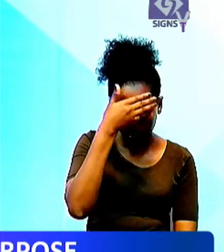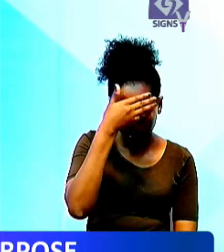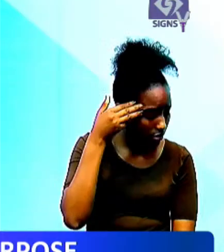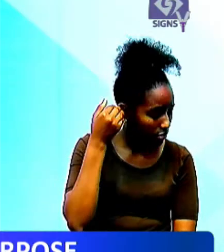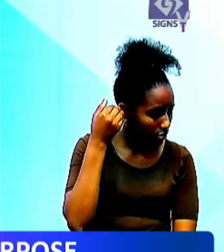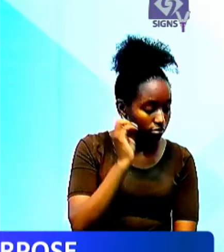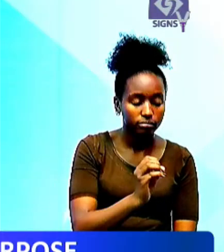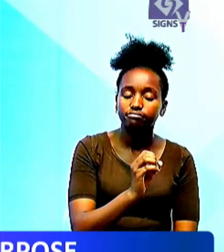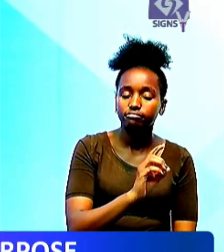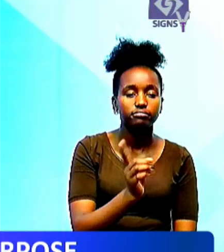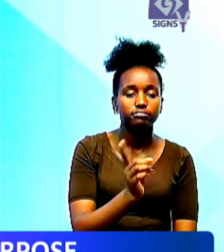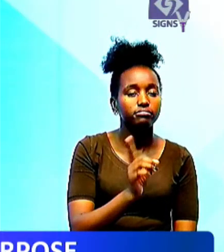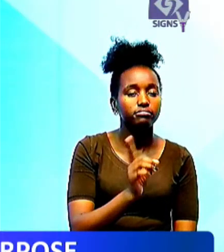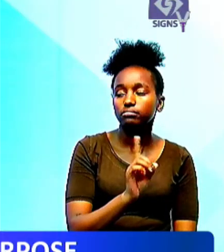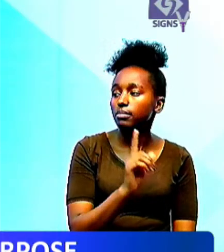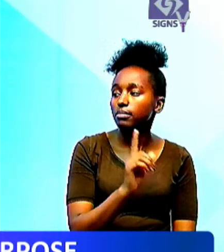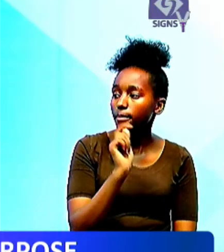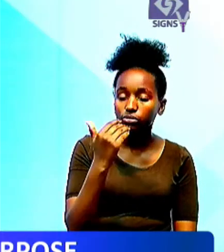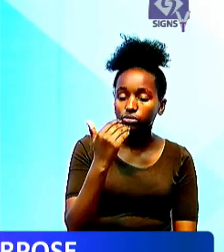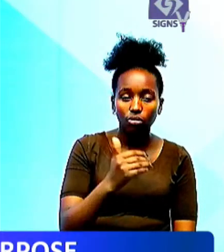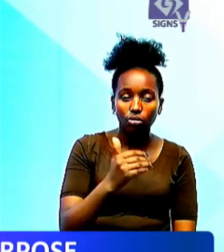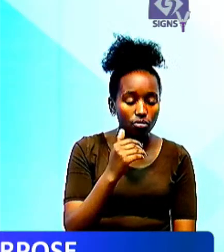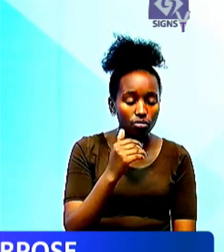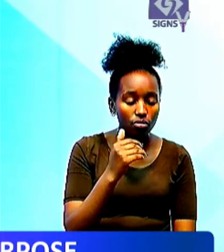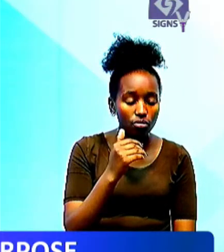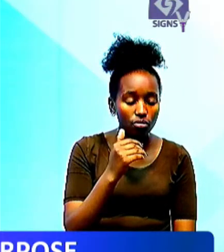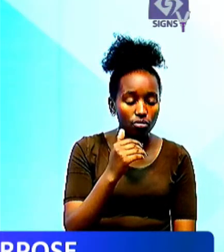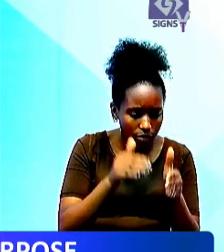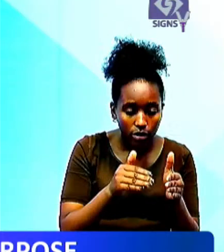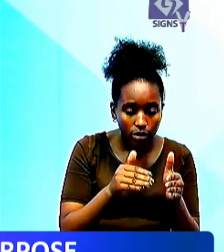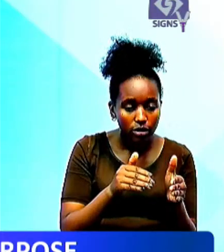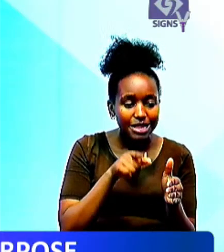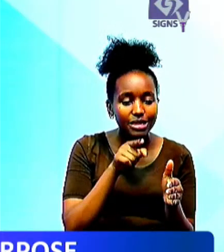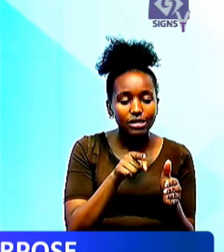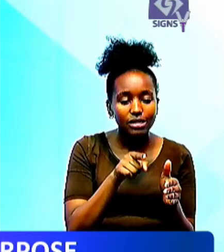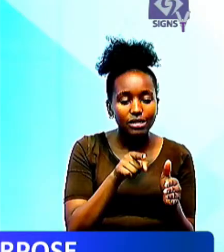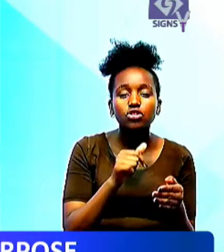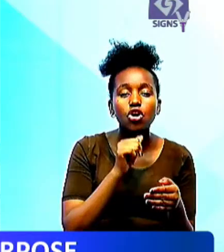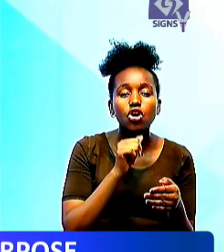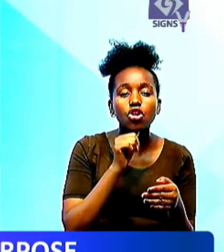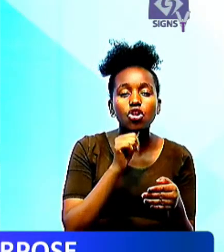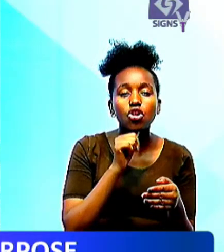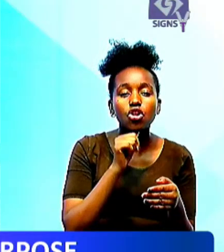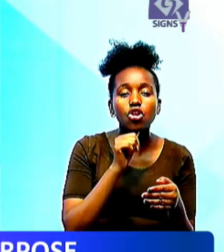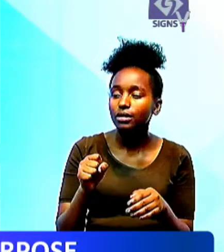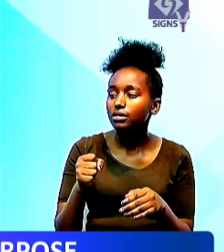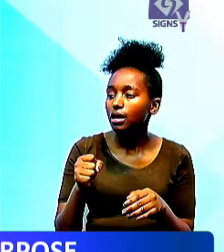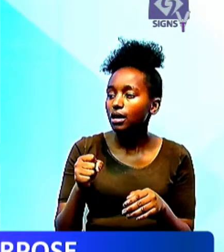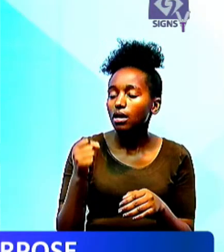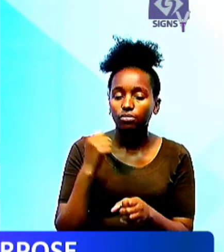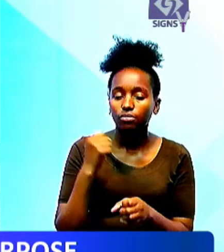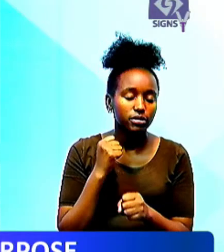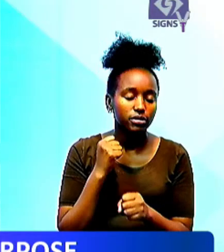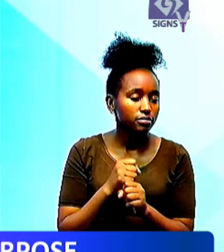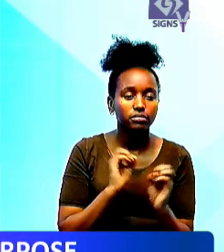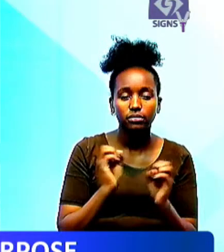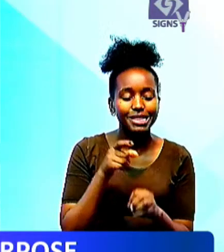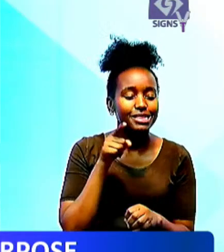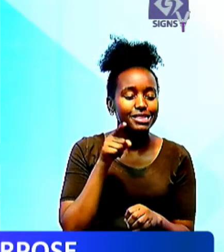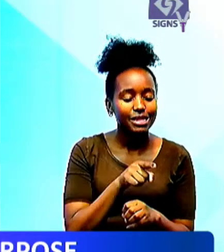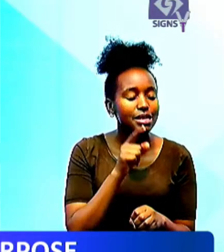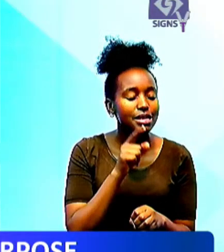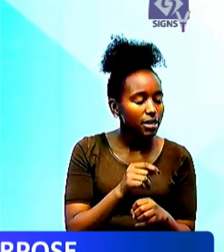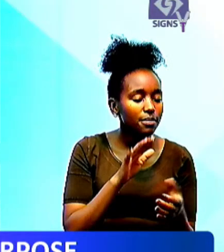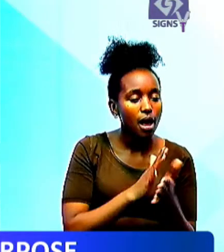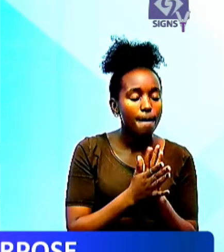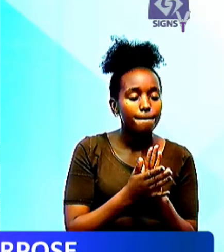forgot. No. You keep on it. You can't handle investment as a side hustle. Investment is it's a main thing. Be active there.